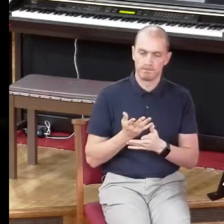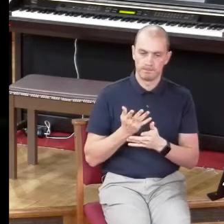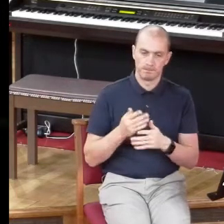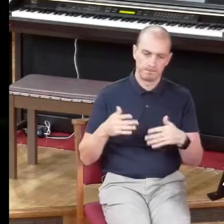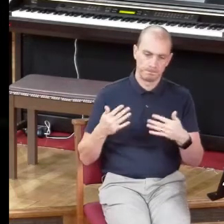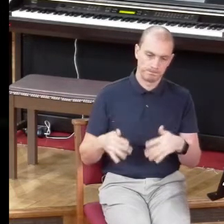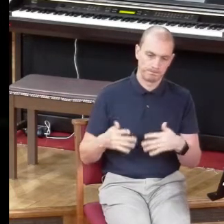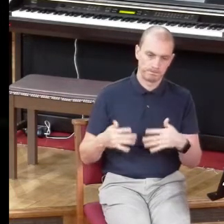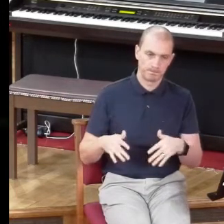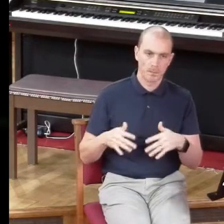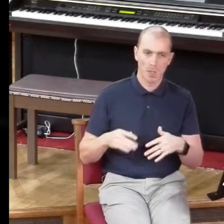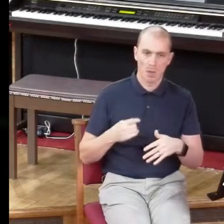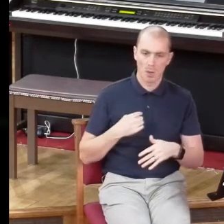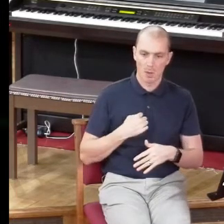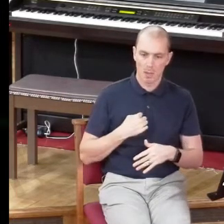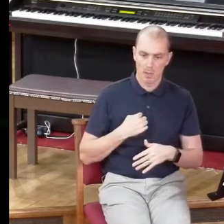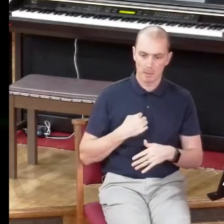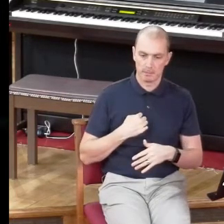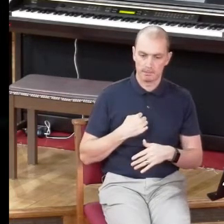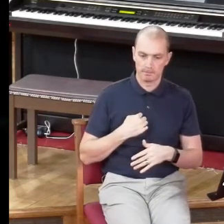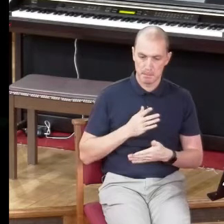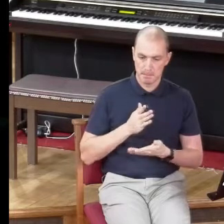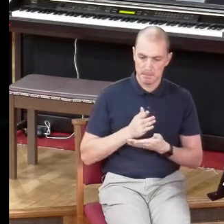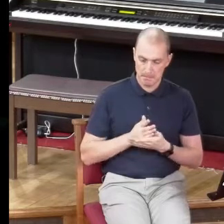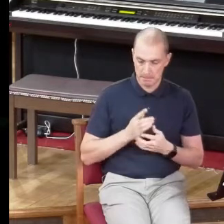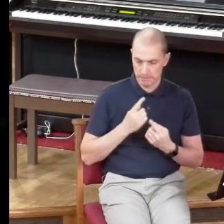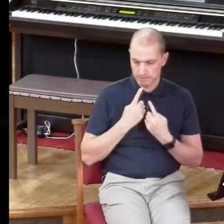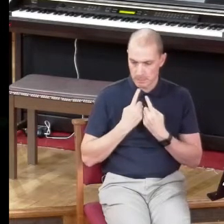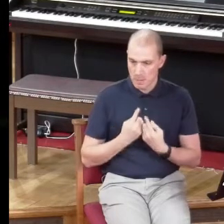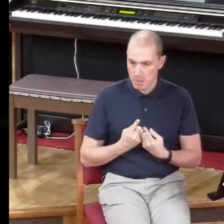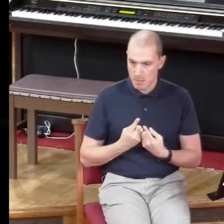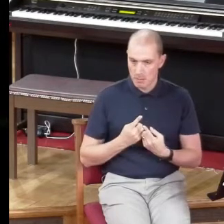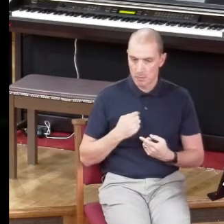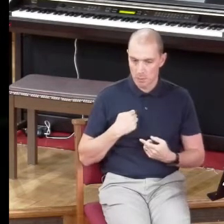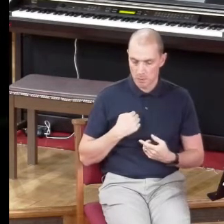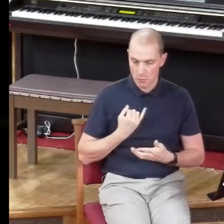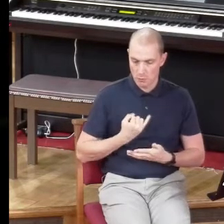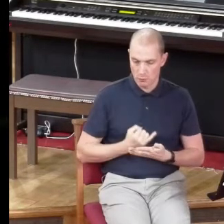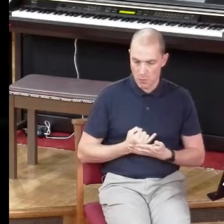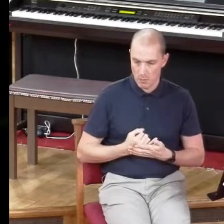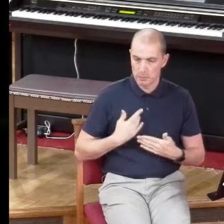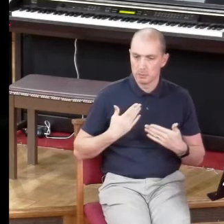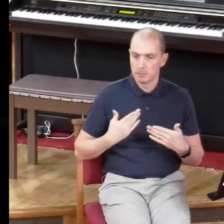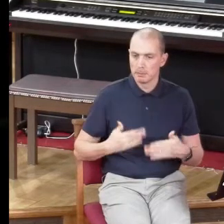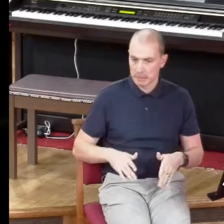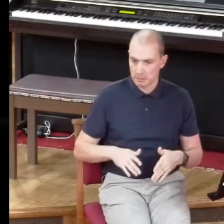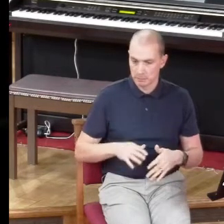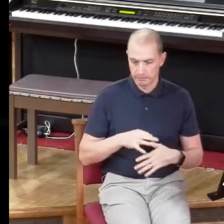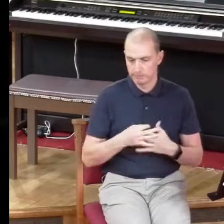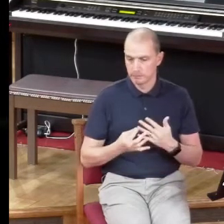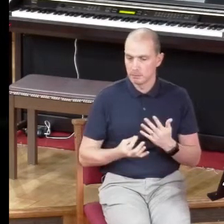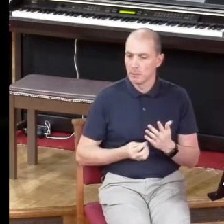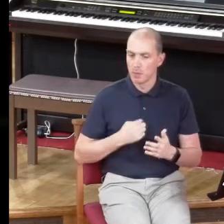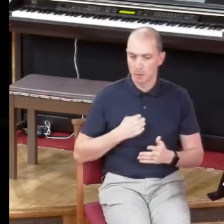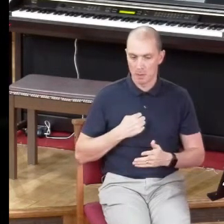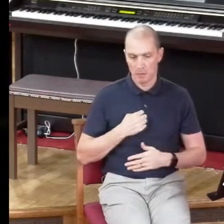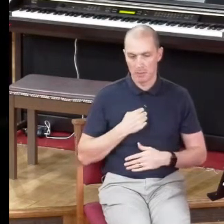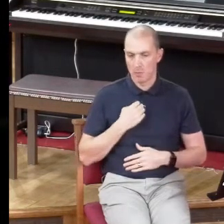And Lord, we confess that we go wrong in so many ways. So often we make ourselves the